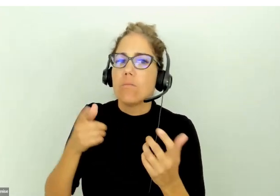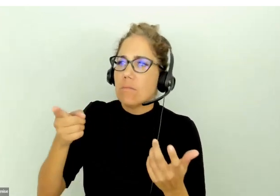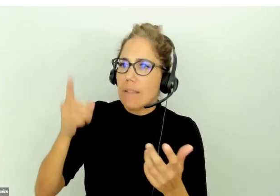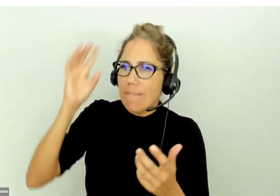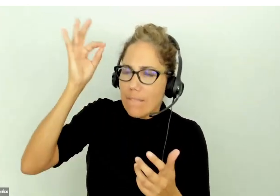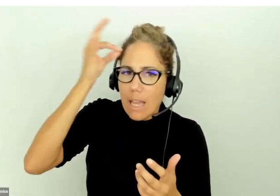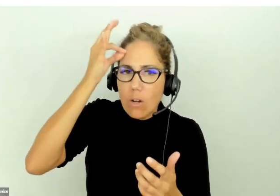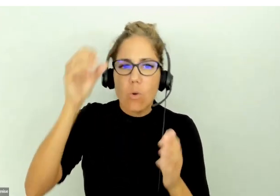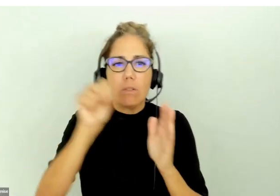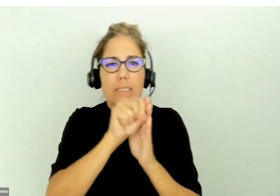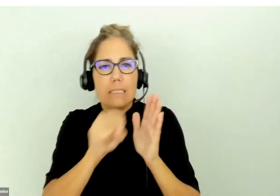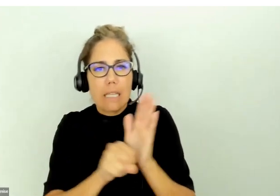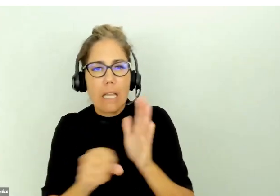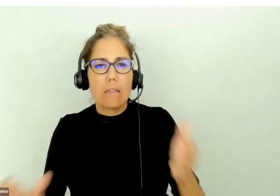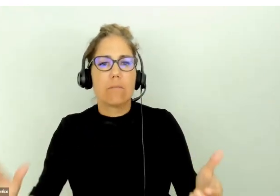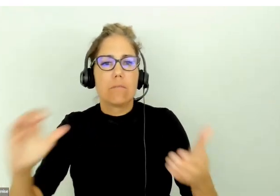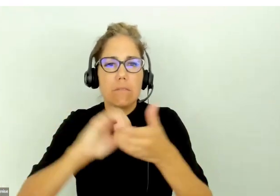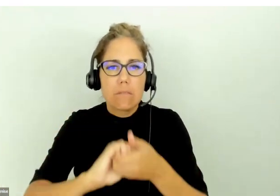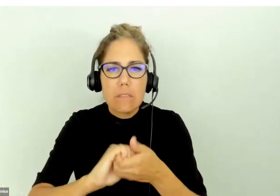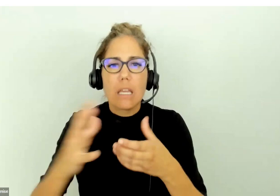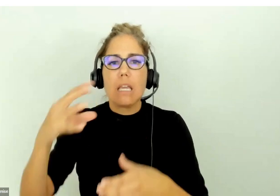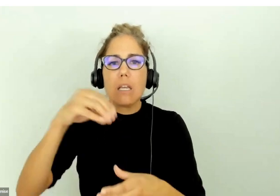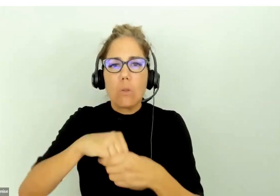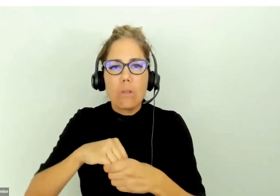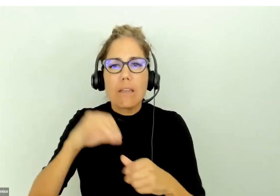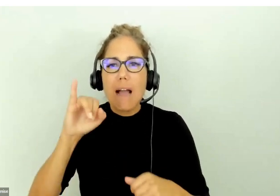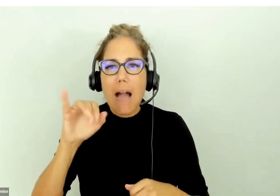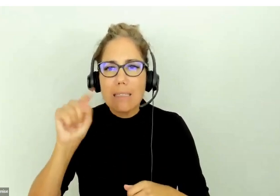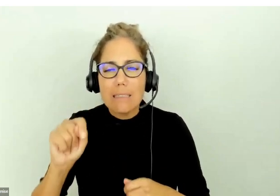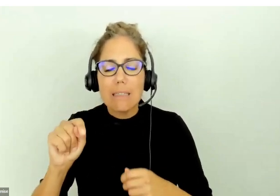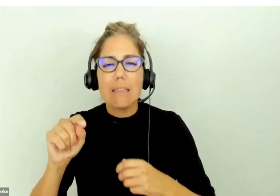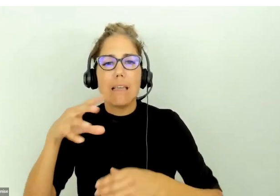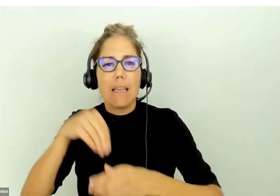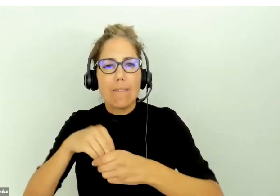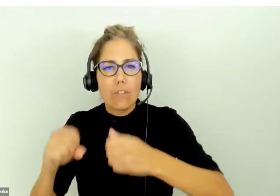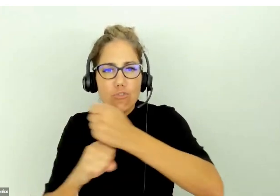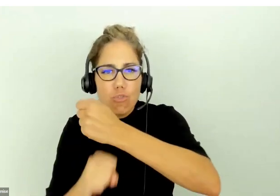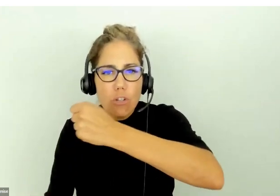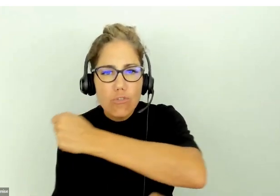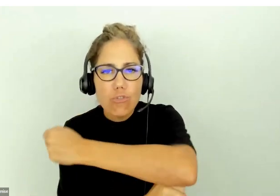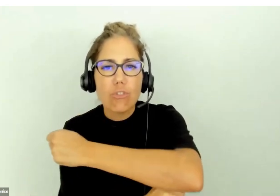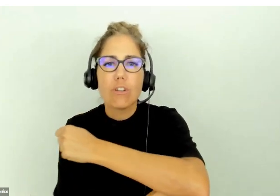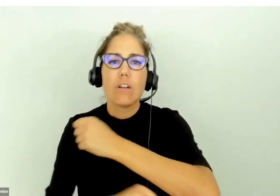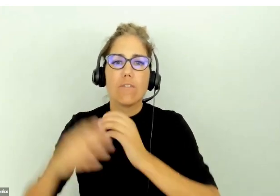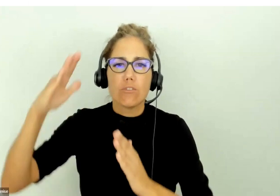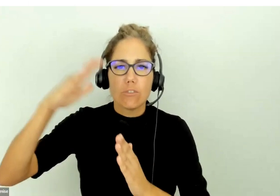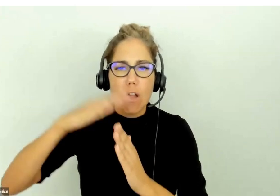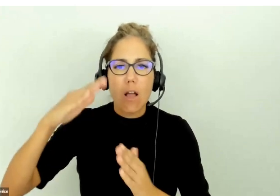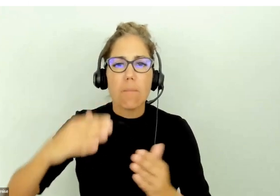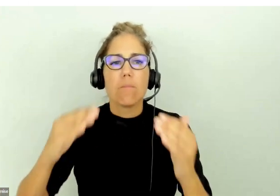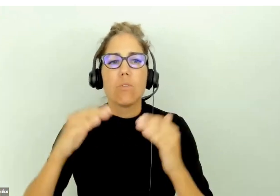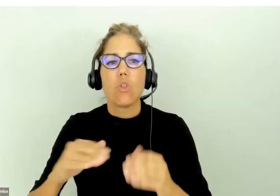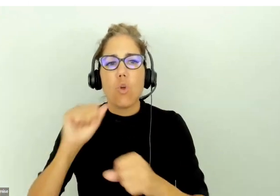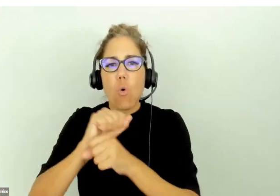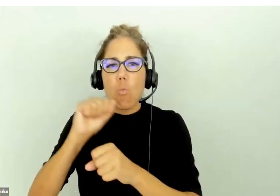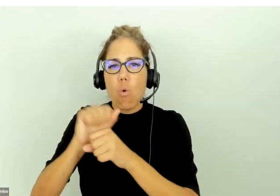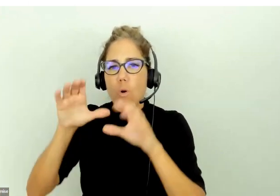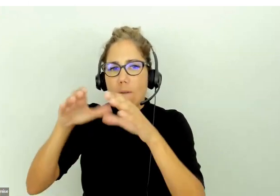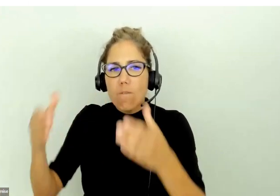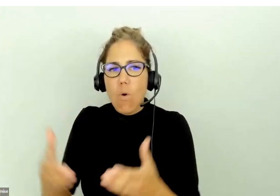workforce development, public awareness, to expand upon existing efforts to promote approaches